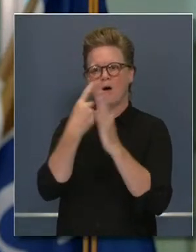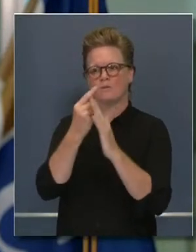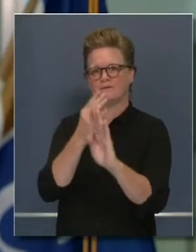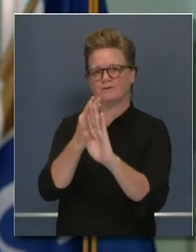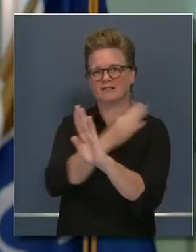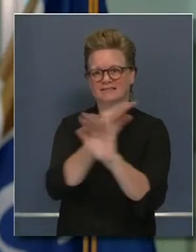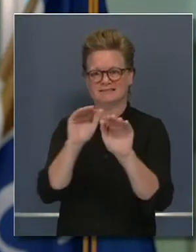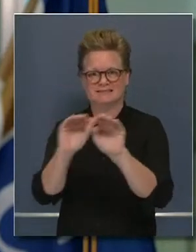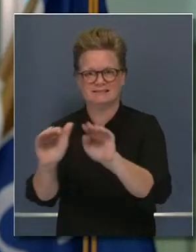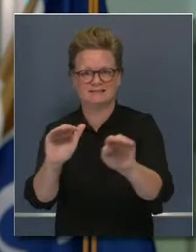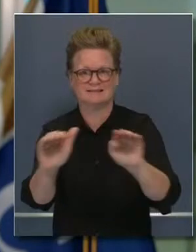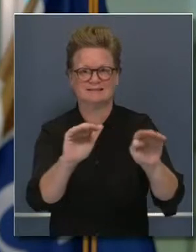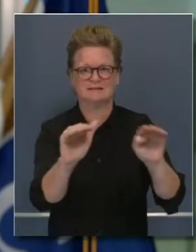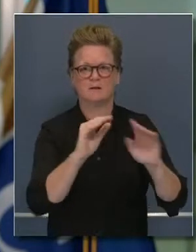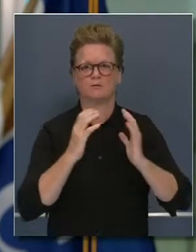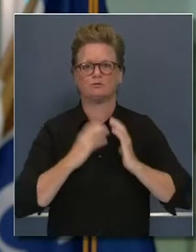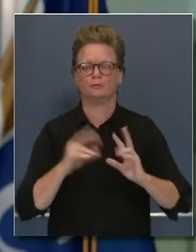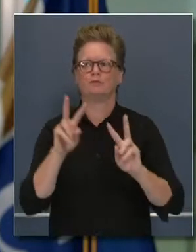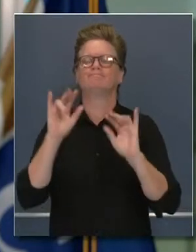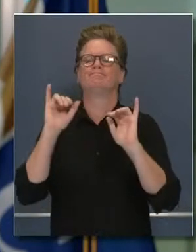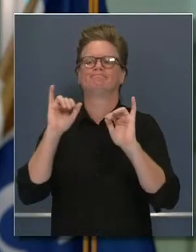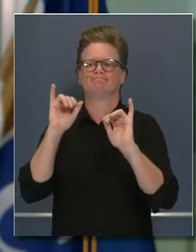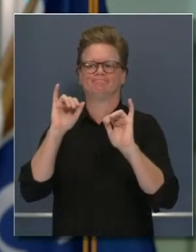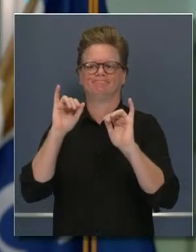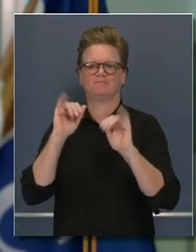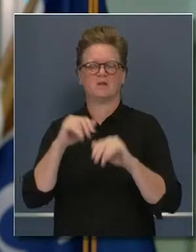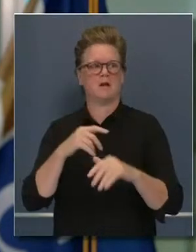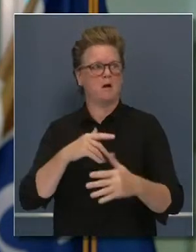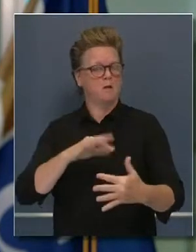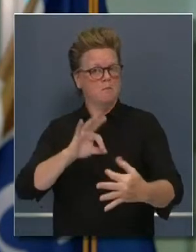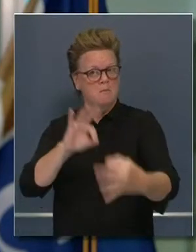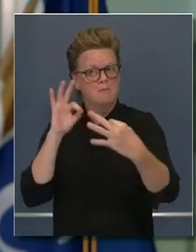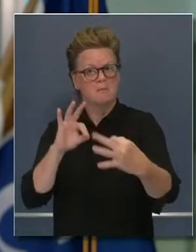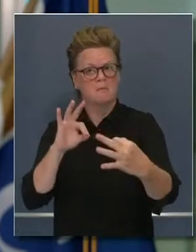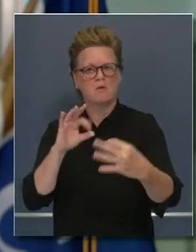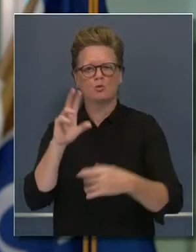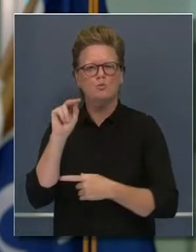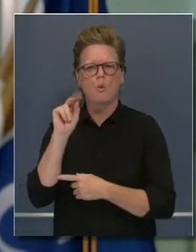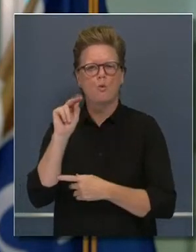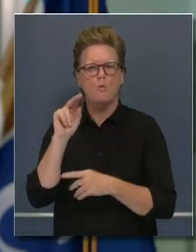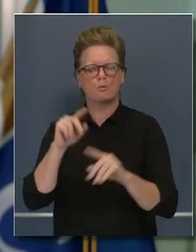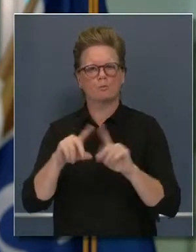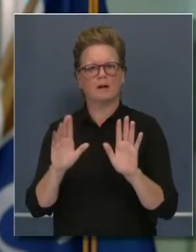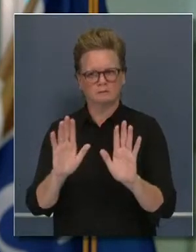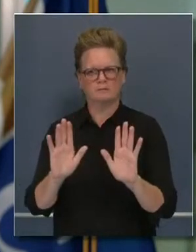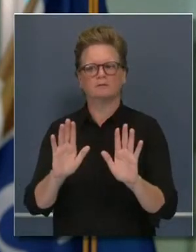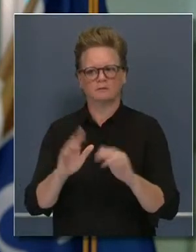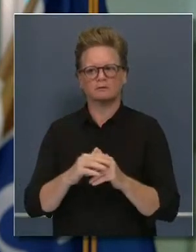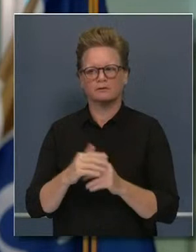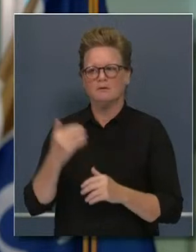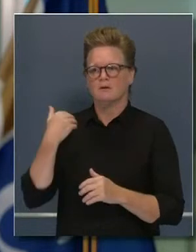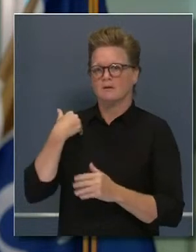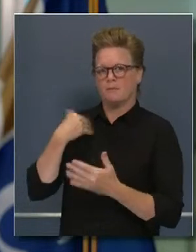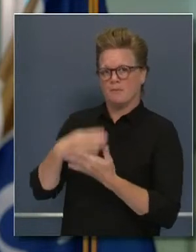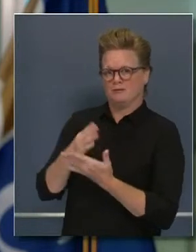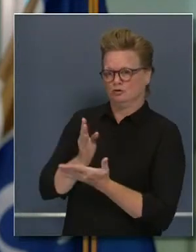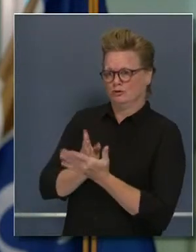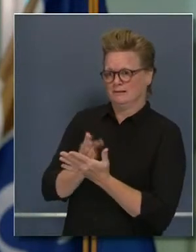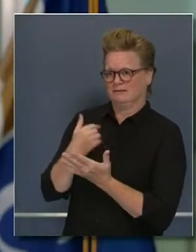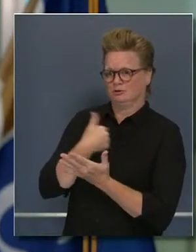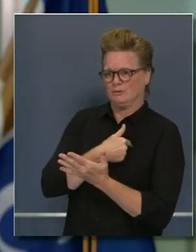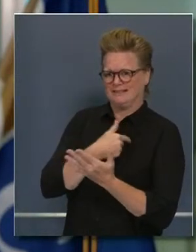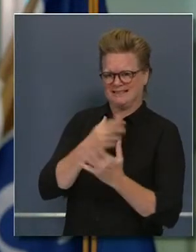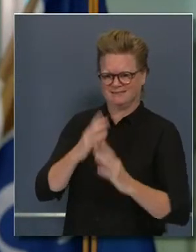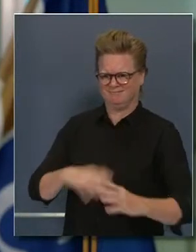has improved. Accordingly, it's the second year we've been able to set aside money in our budget to improve our outreach and efforts